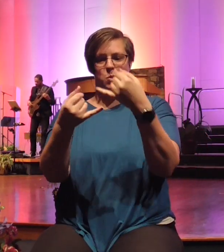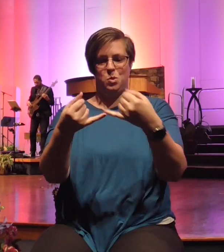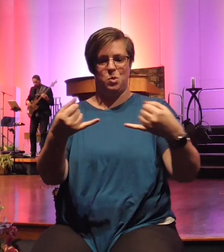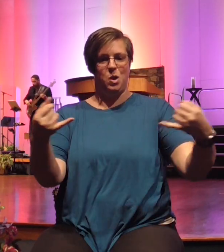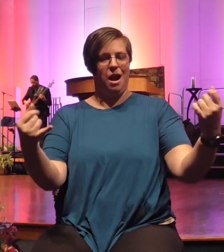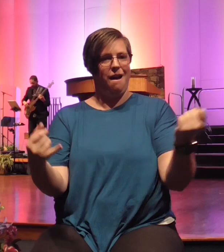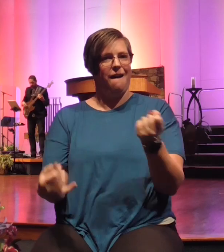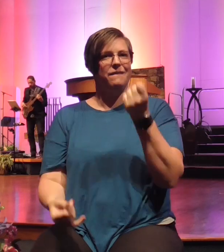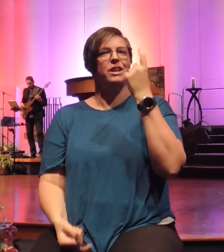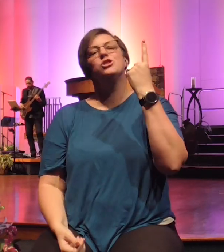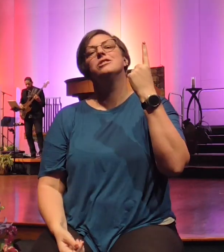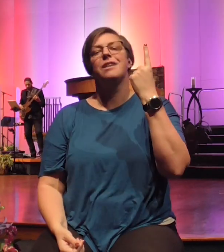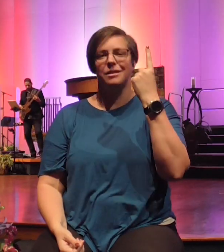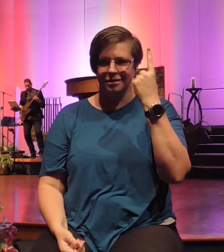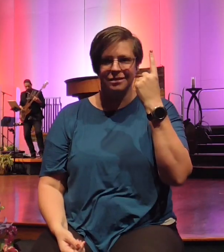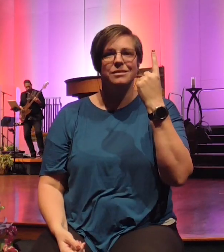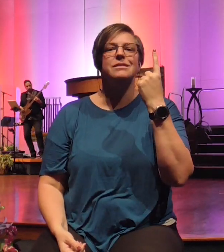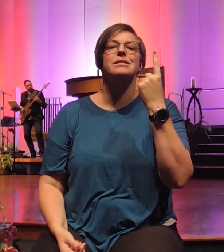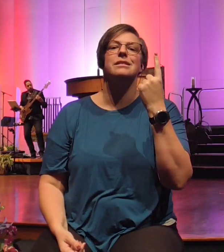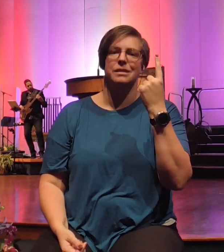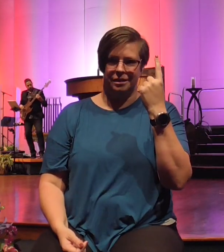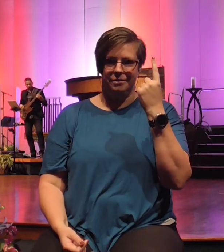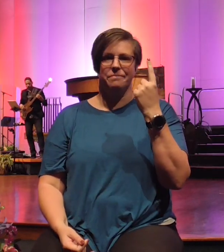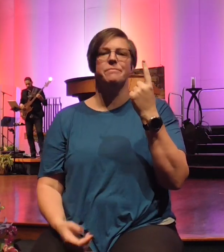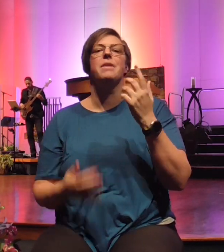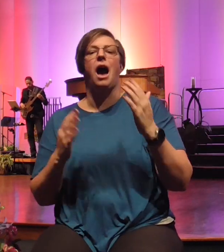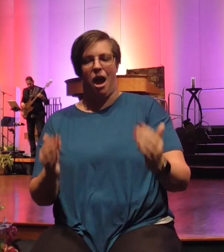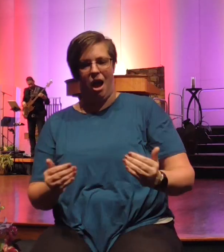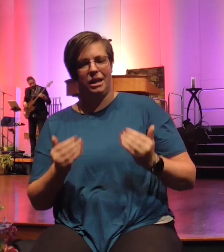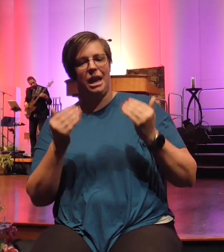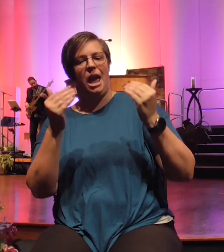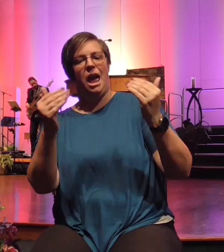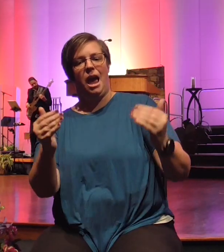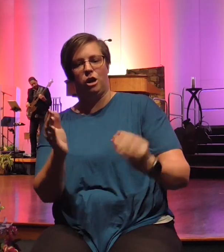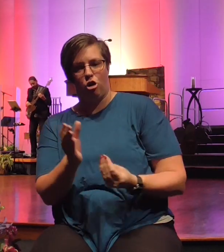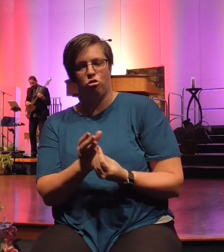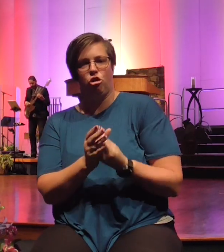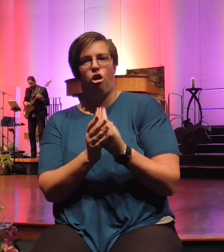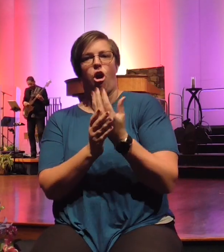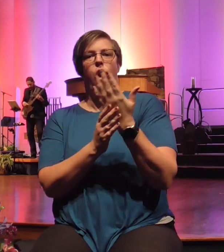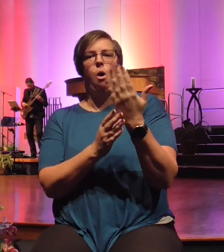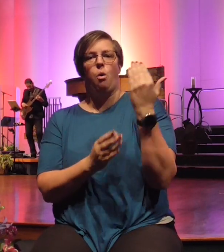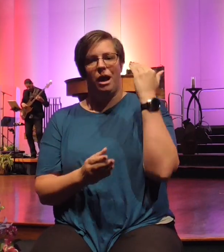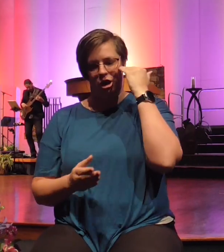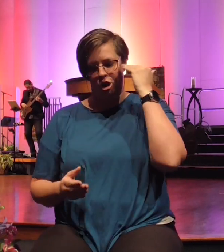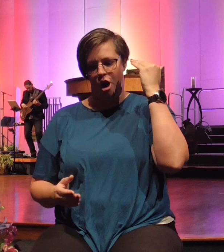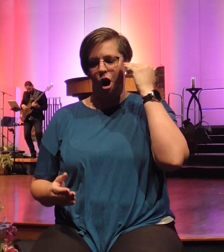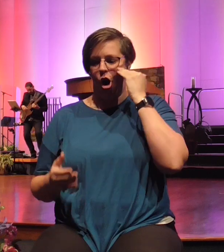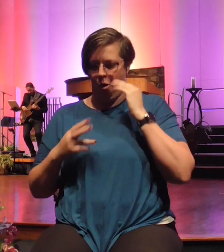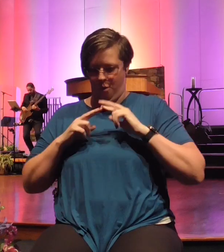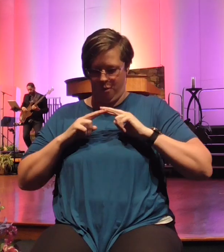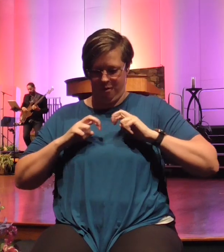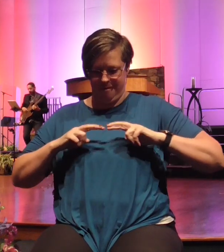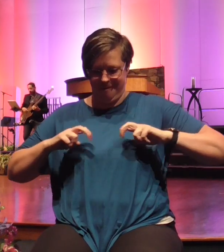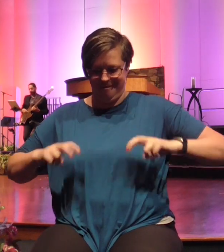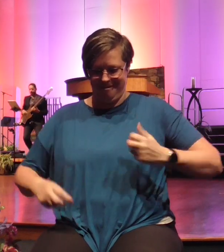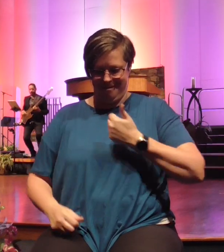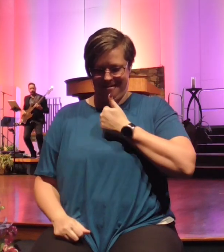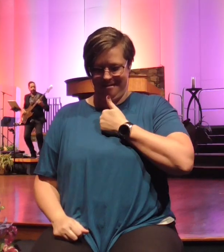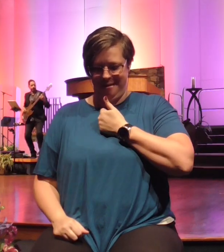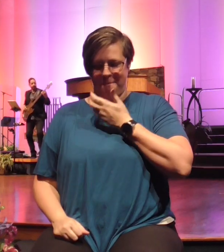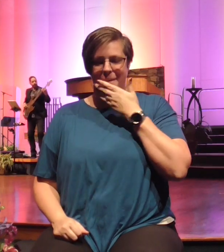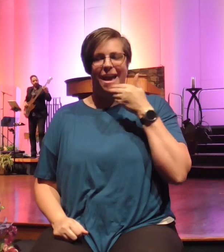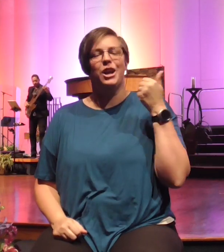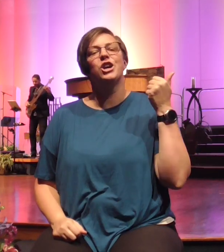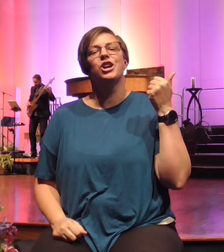divide, and I will grow to know a better me, a better me. And